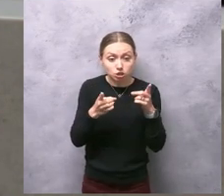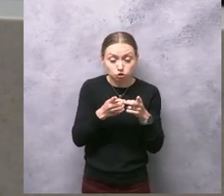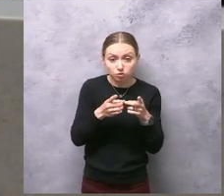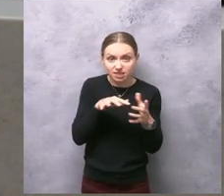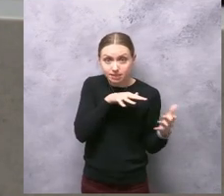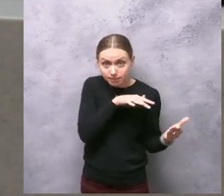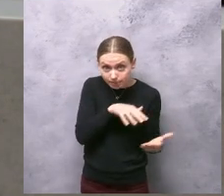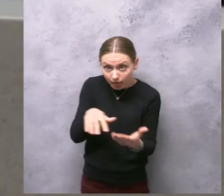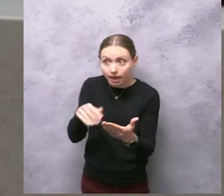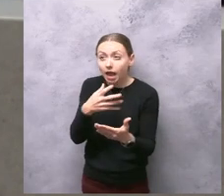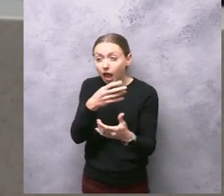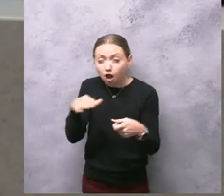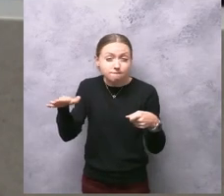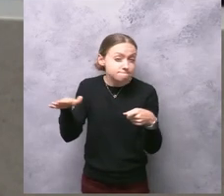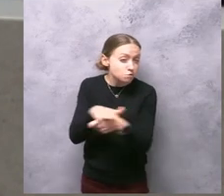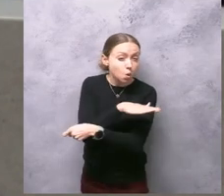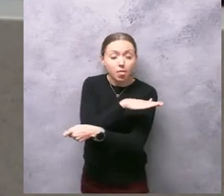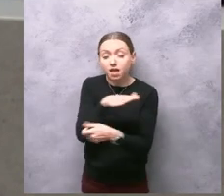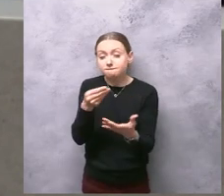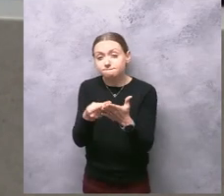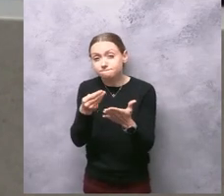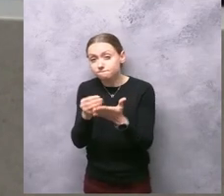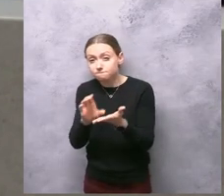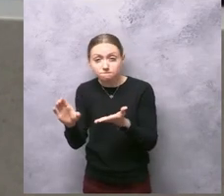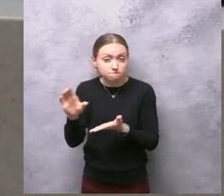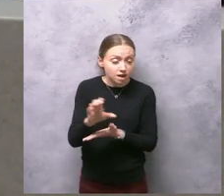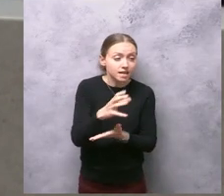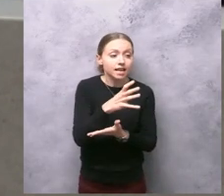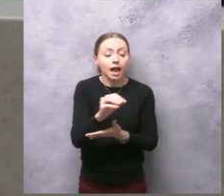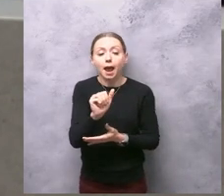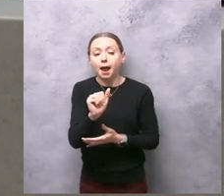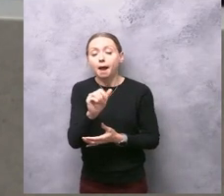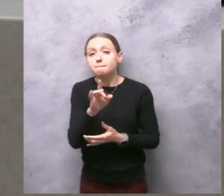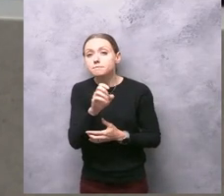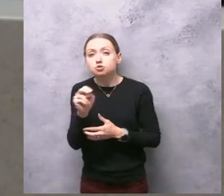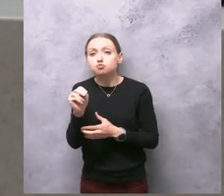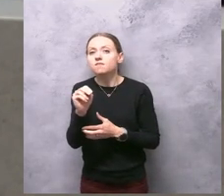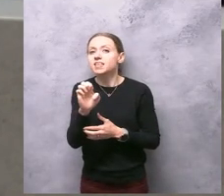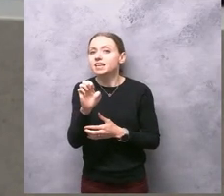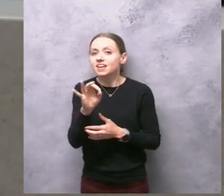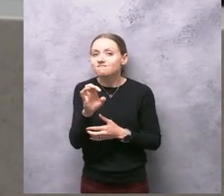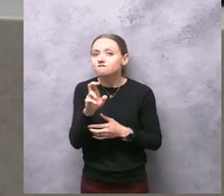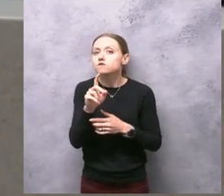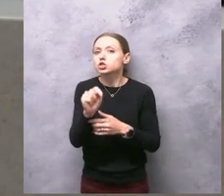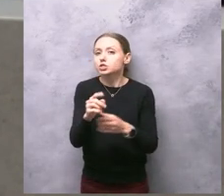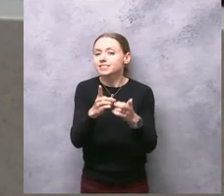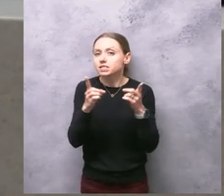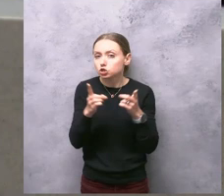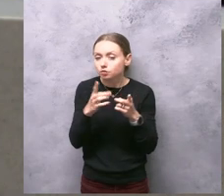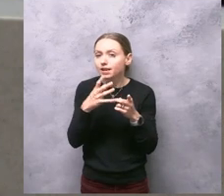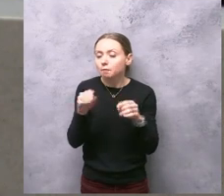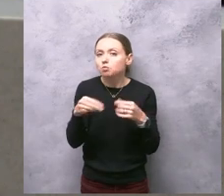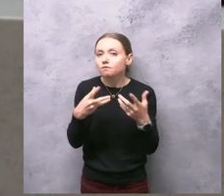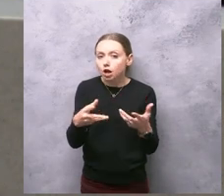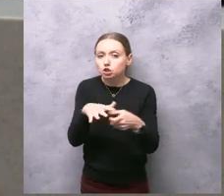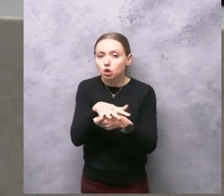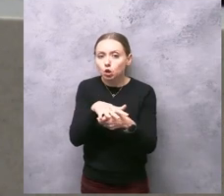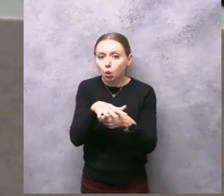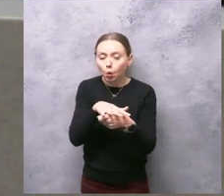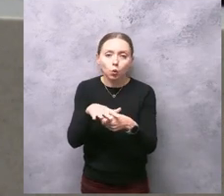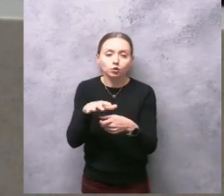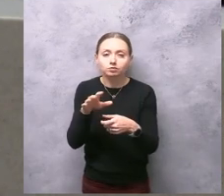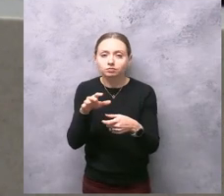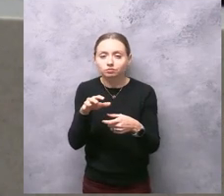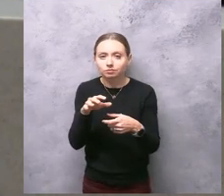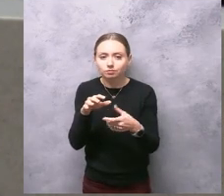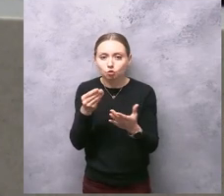and fully funding an administratively efficient district that provides local tax relief beyond the state's ability. Nobody said resolutions